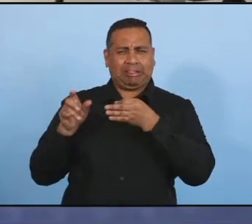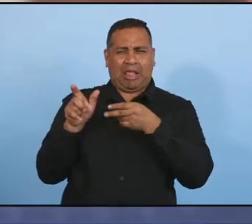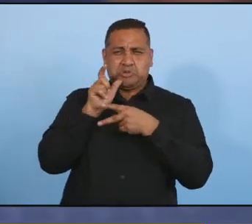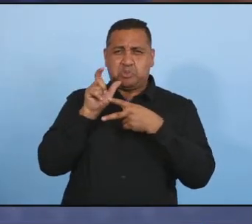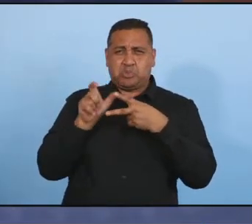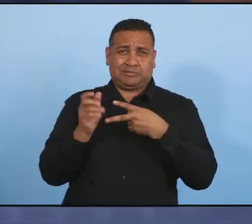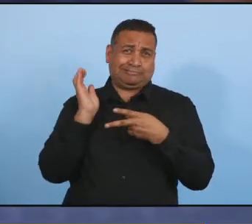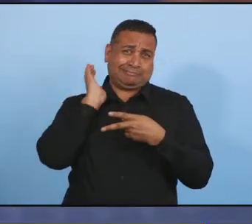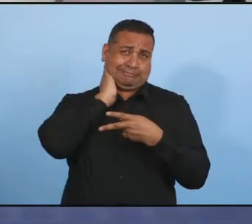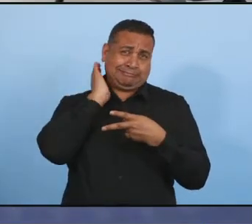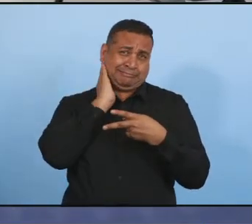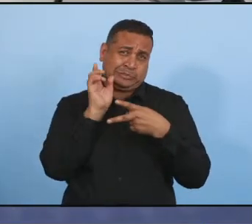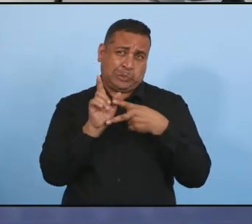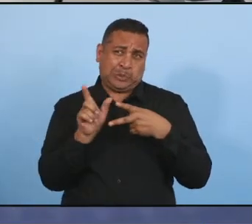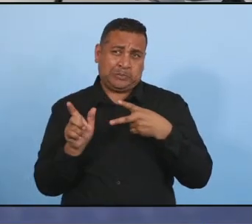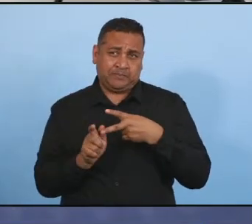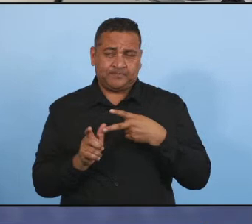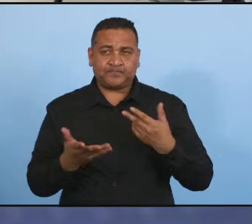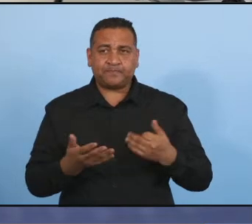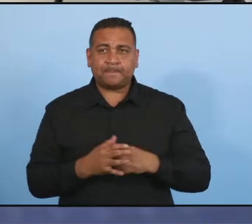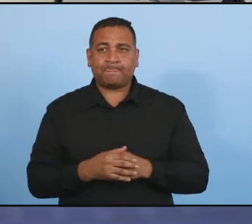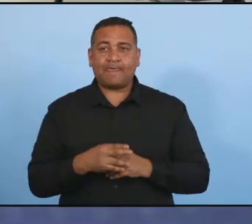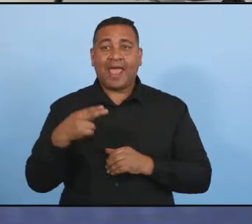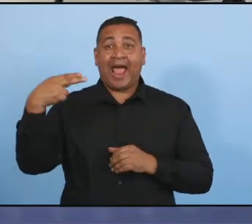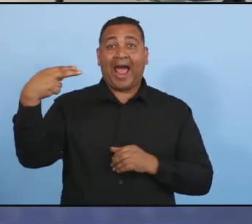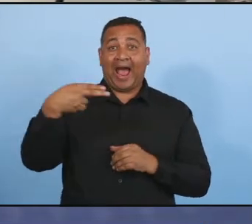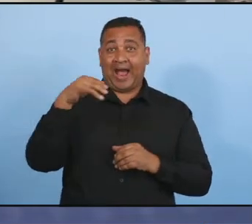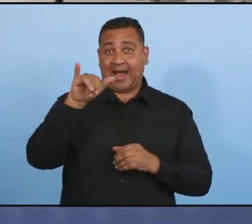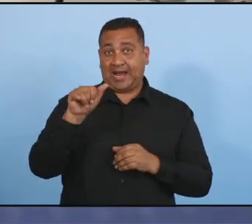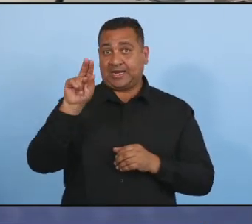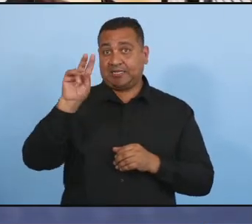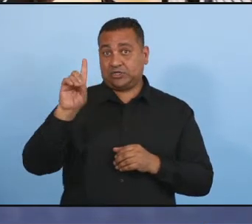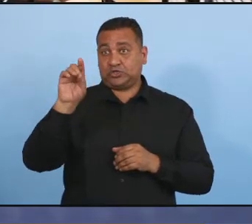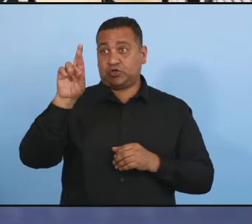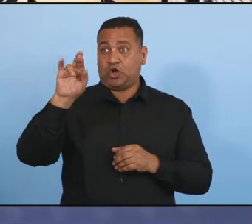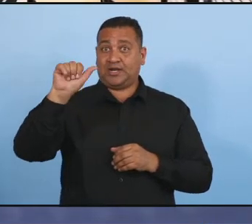we're basically talking about fluids under pressure.